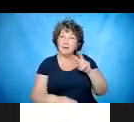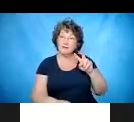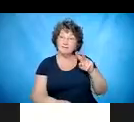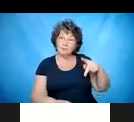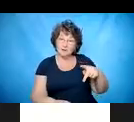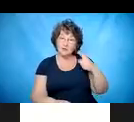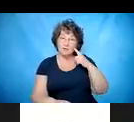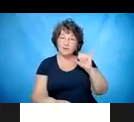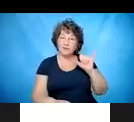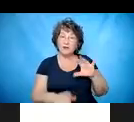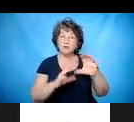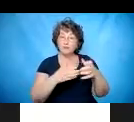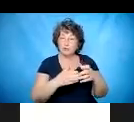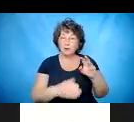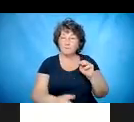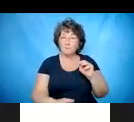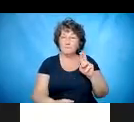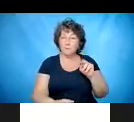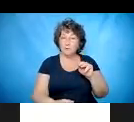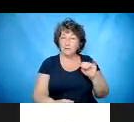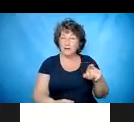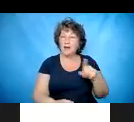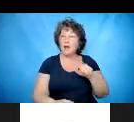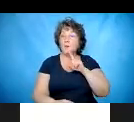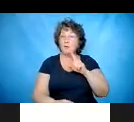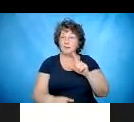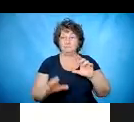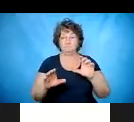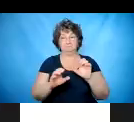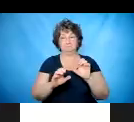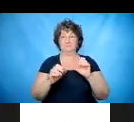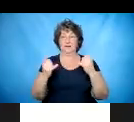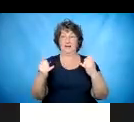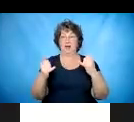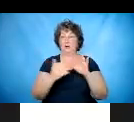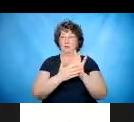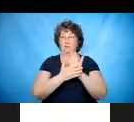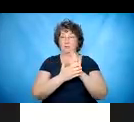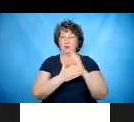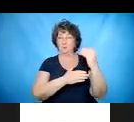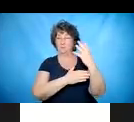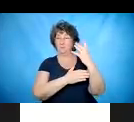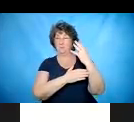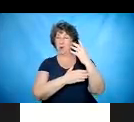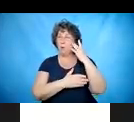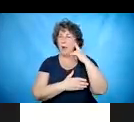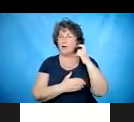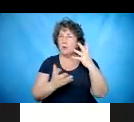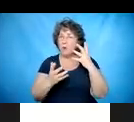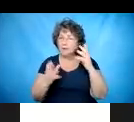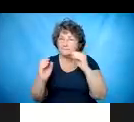MUMI Group, and I'm here doing this short video to teach you what I've gone through to get